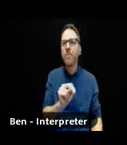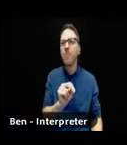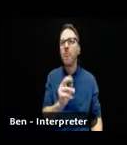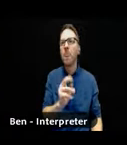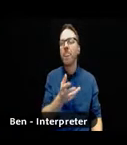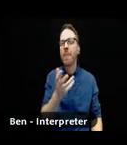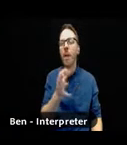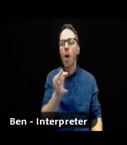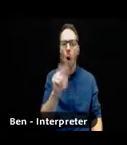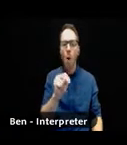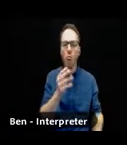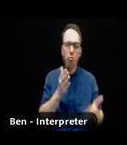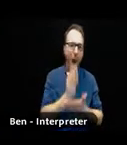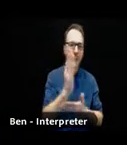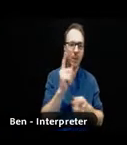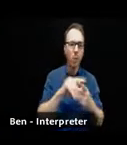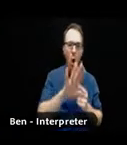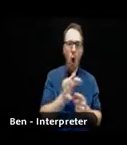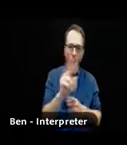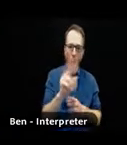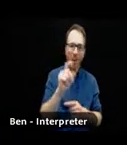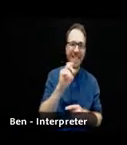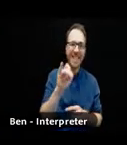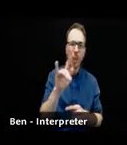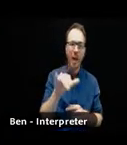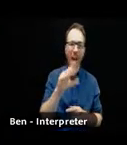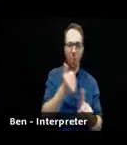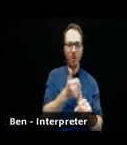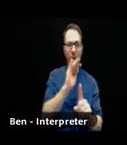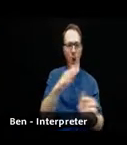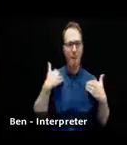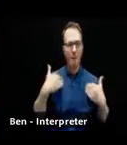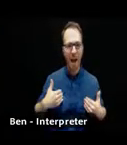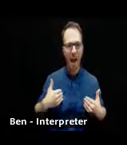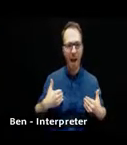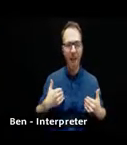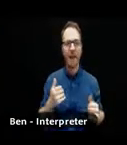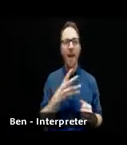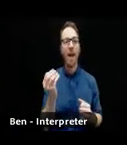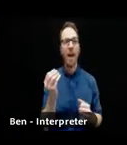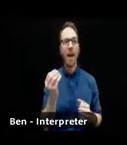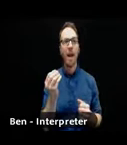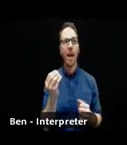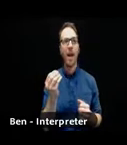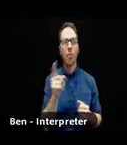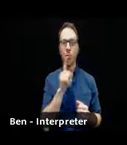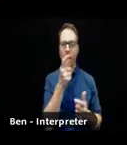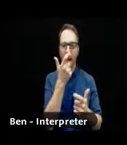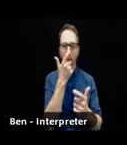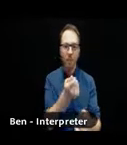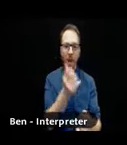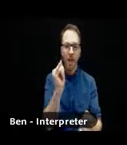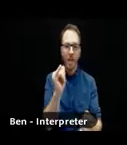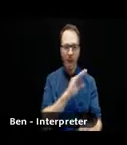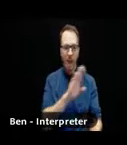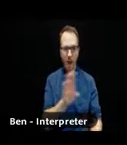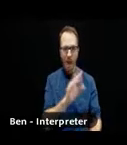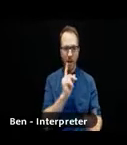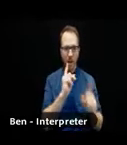her own rights to her sexuality and herself and her body. And, you know, and it was really interesting in that dialogue, too, is that